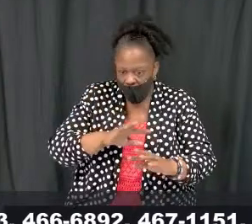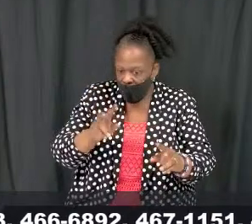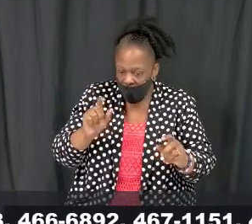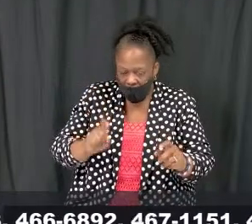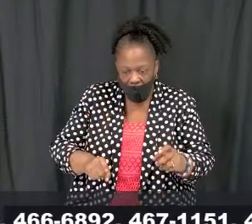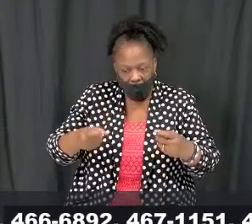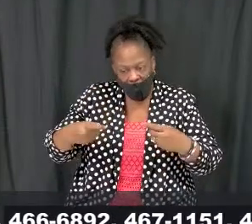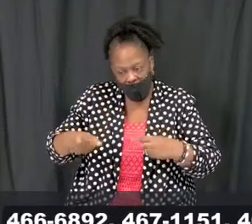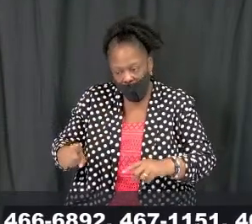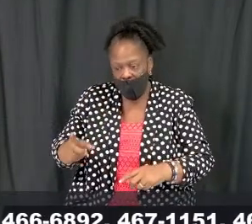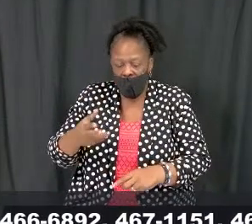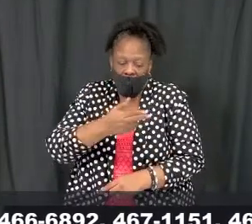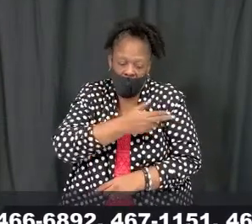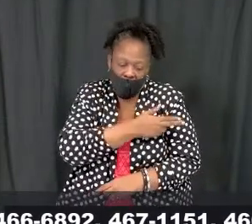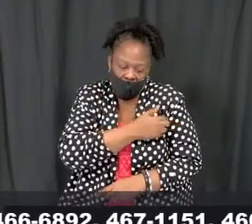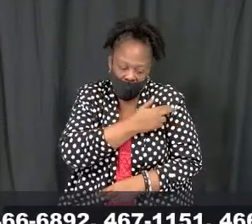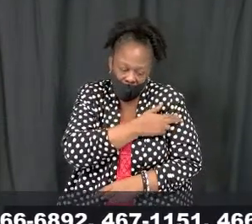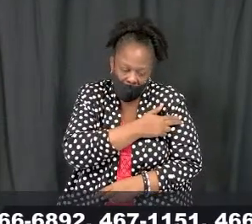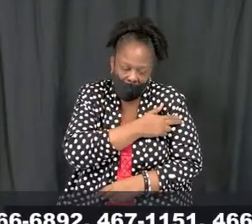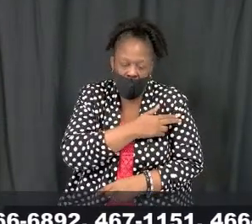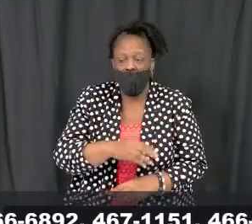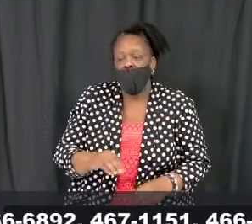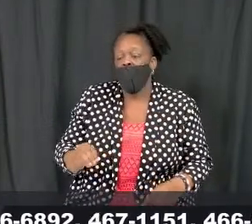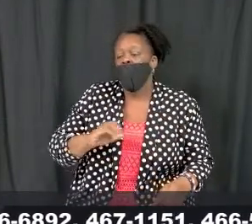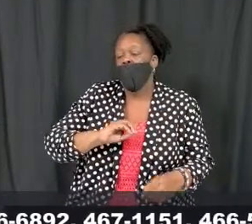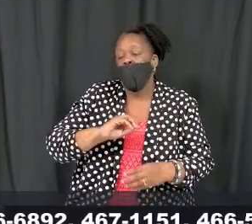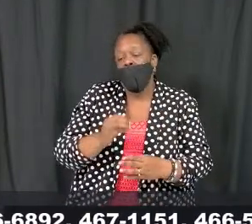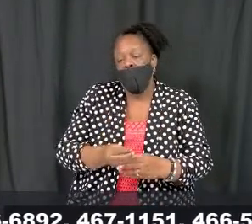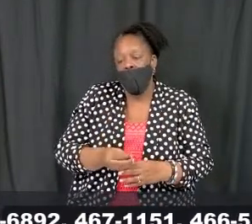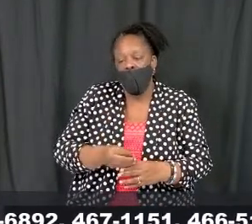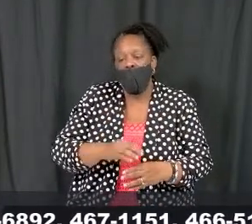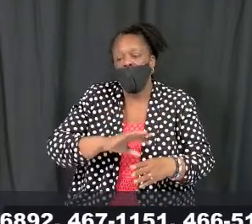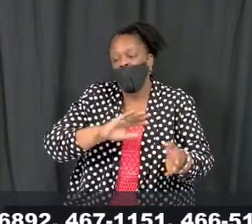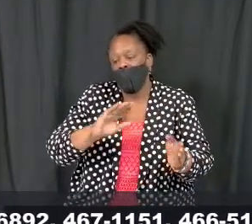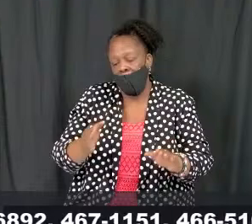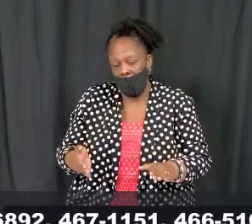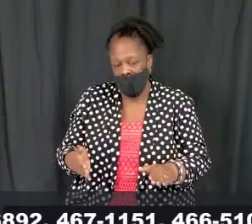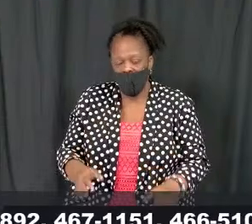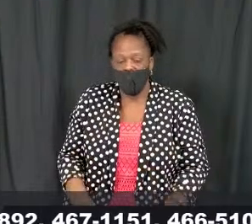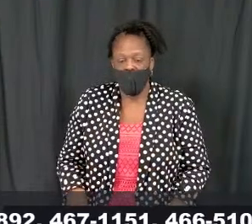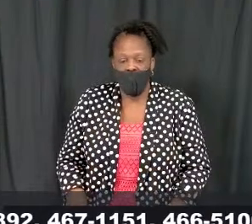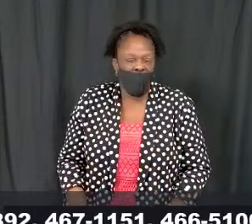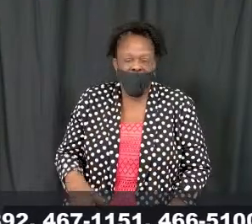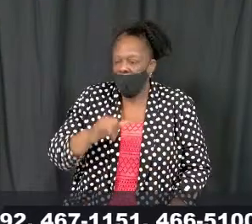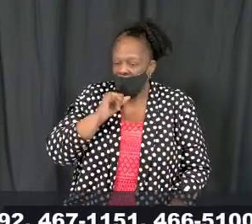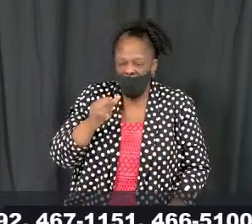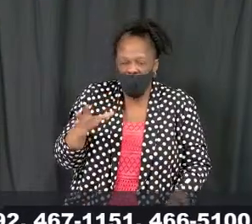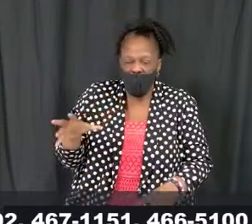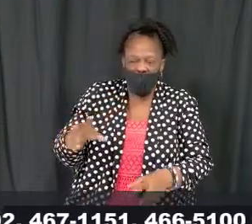don't die from the vaccine, from the virus. It does not take over and control your immune system.